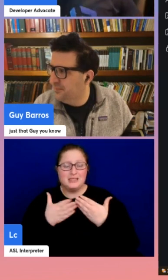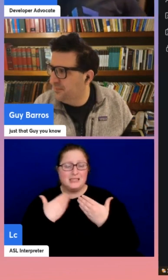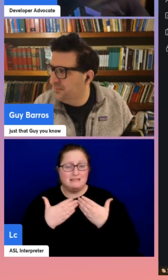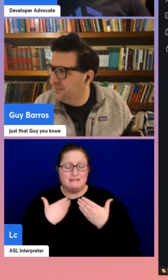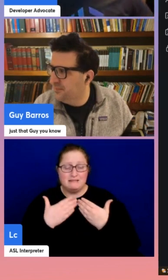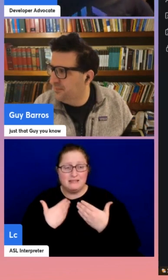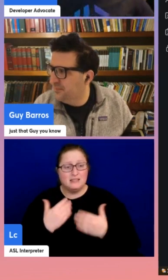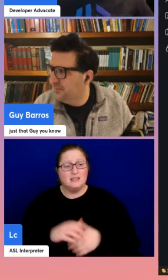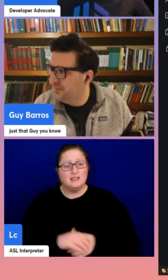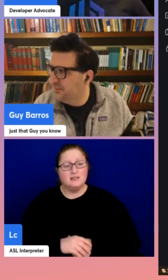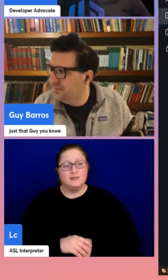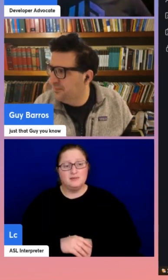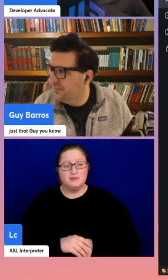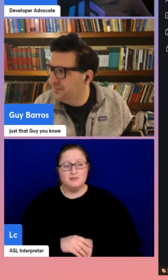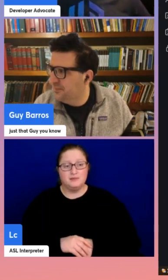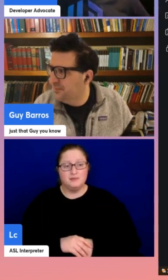convenient.